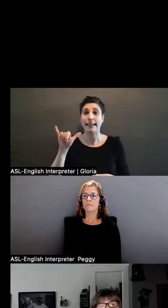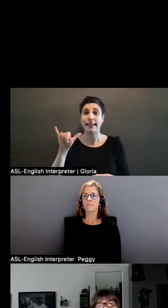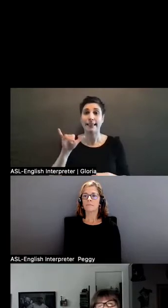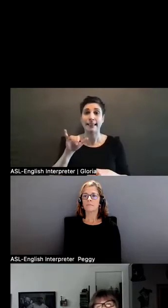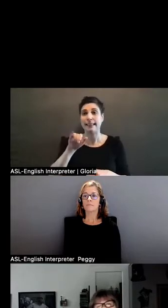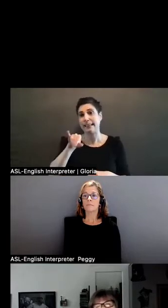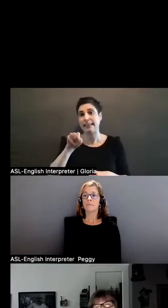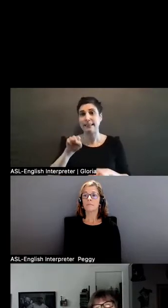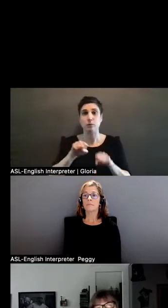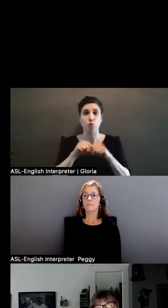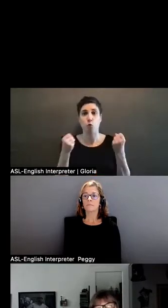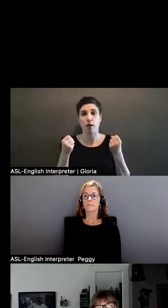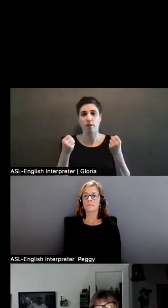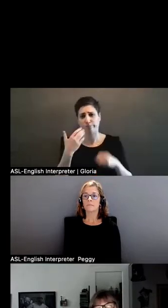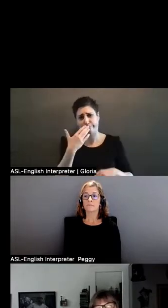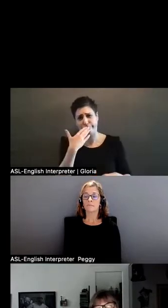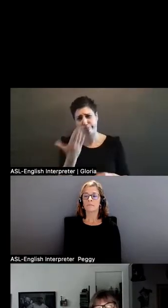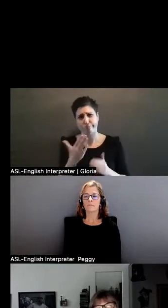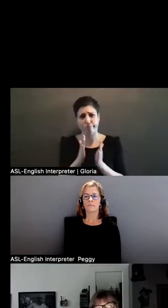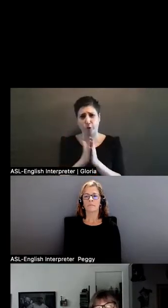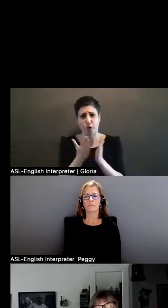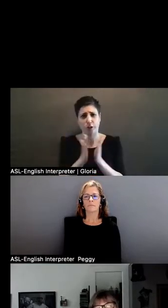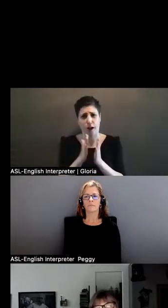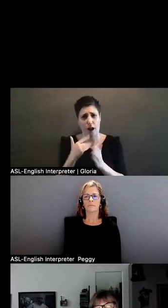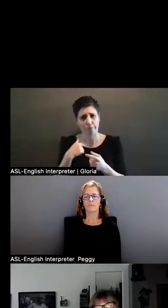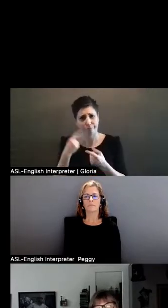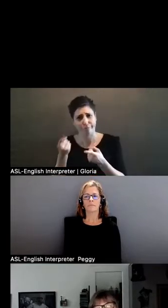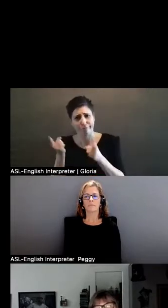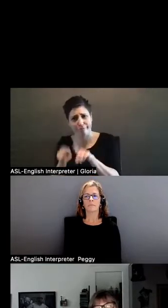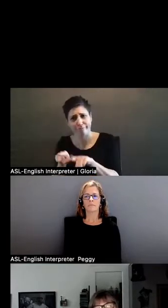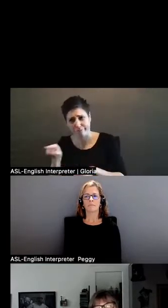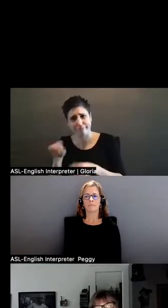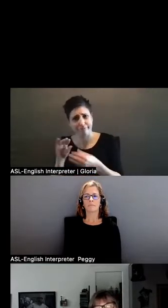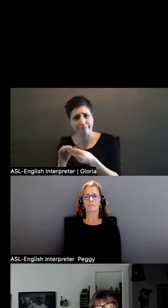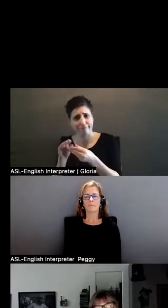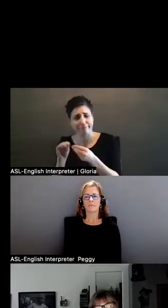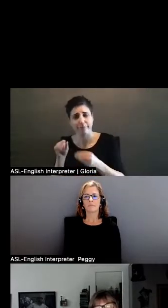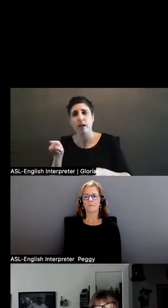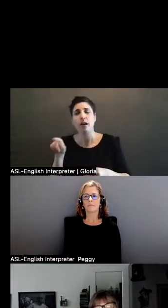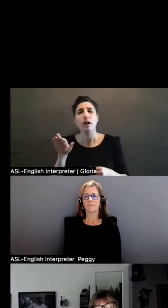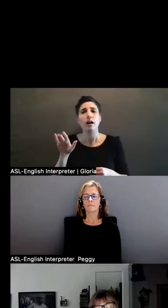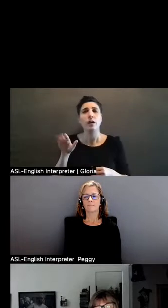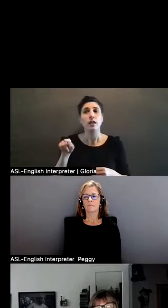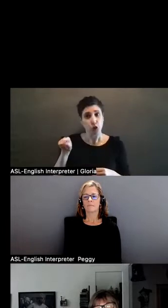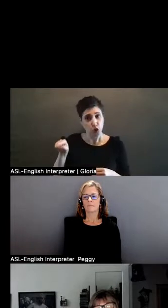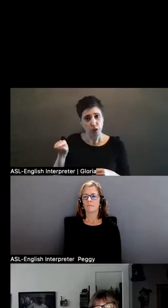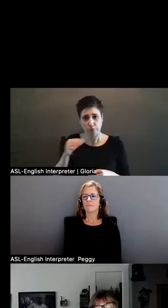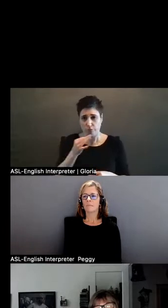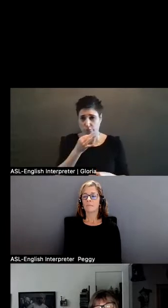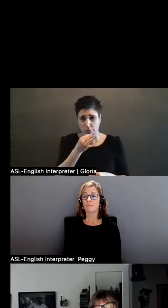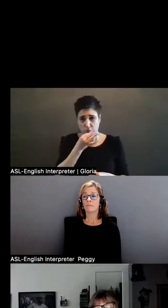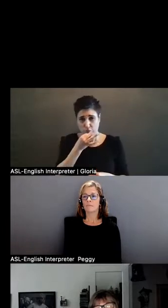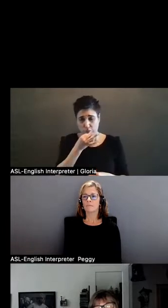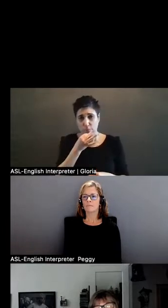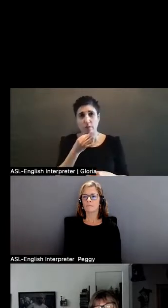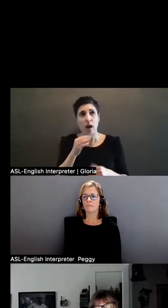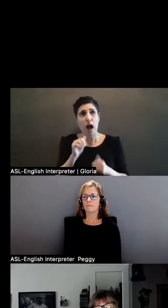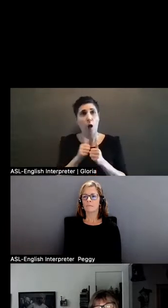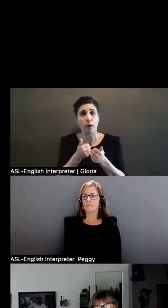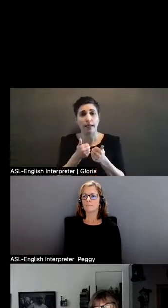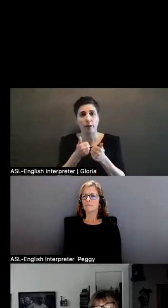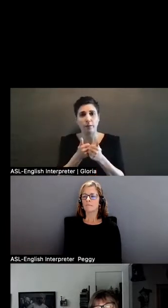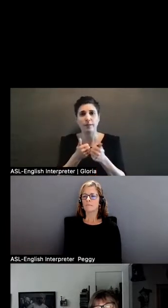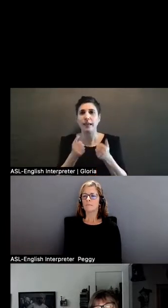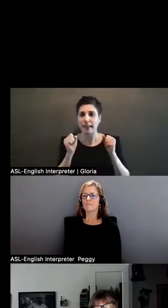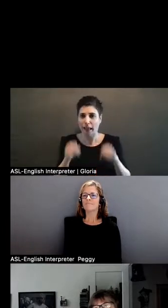book. She really is good at applying how games can make the world a better place. I'm